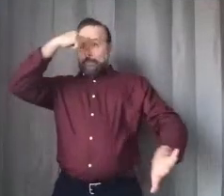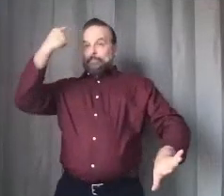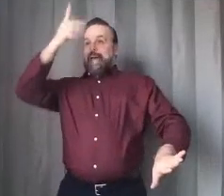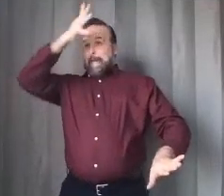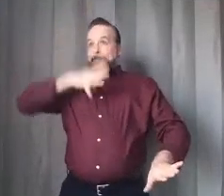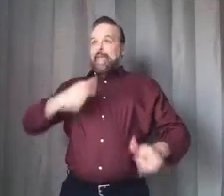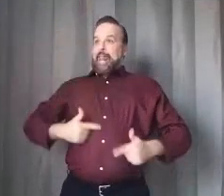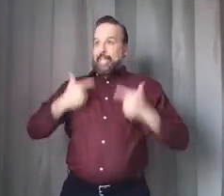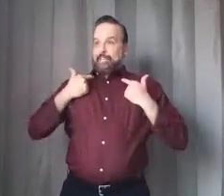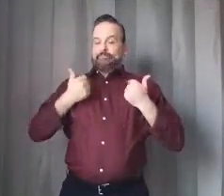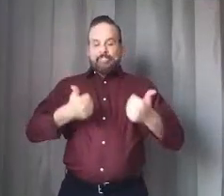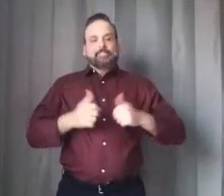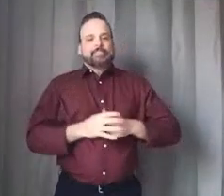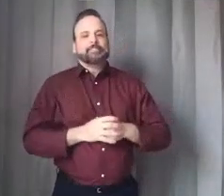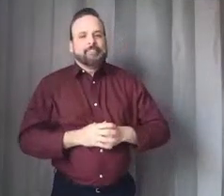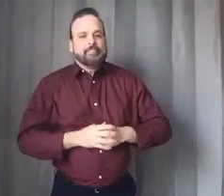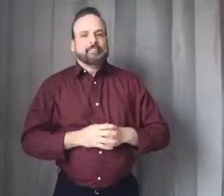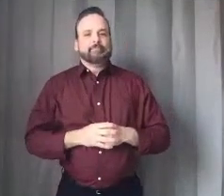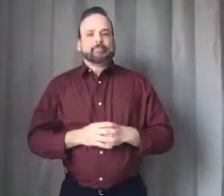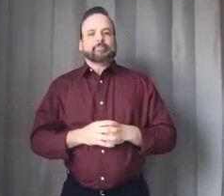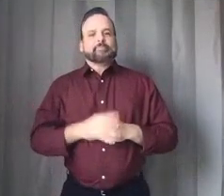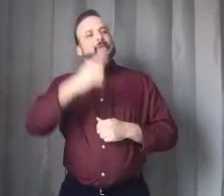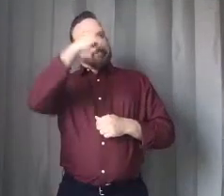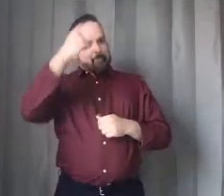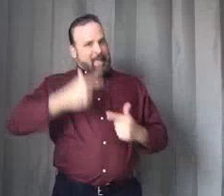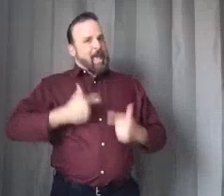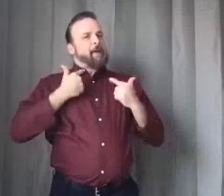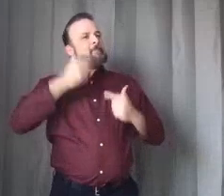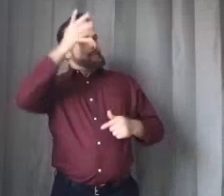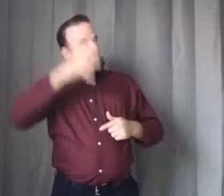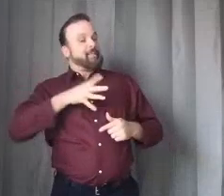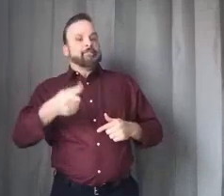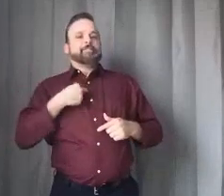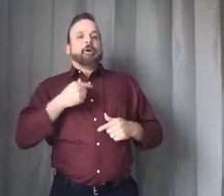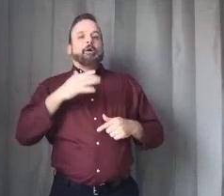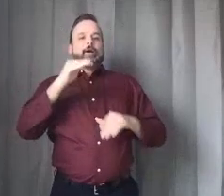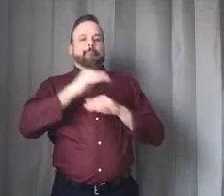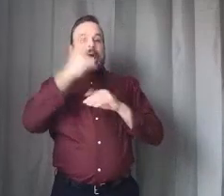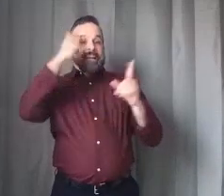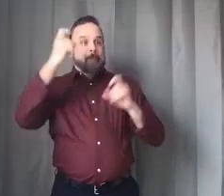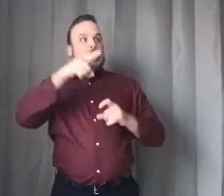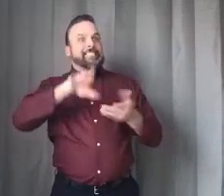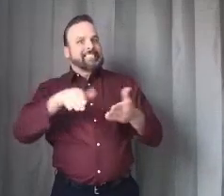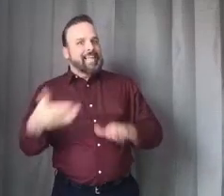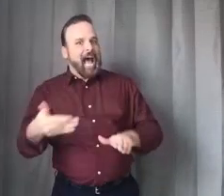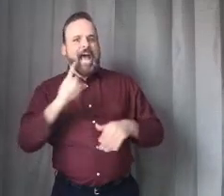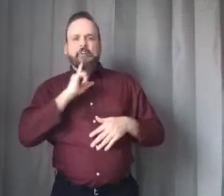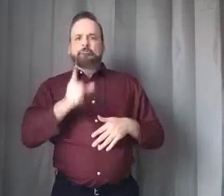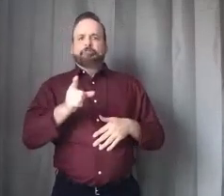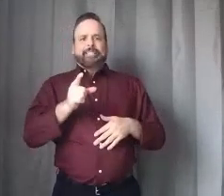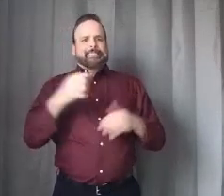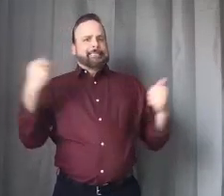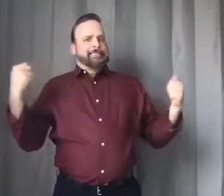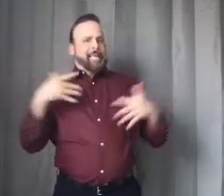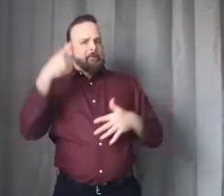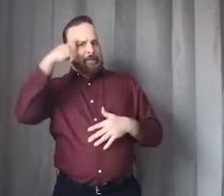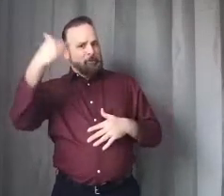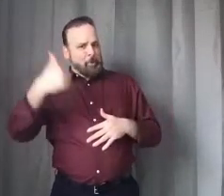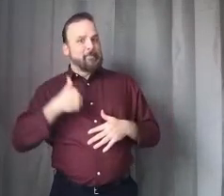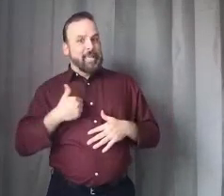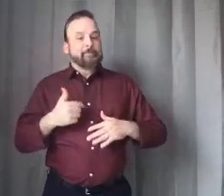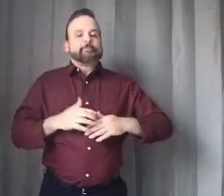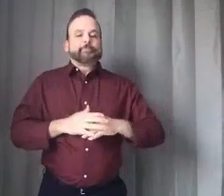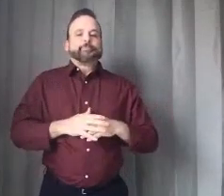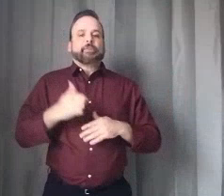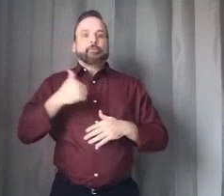lives. The black man lives in that. So in my nightmares, he died. So it was just a really scary thing for me. So